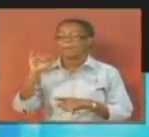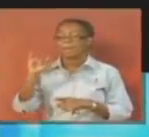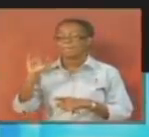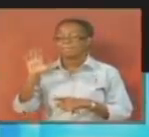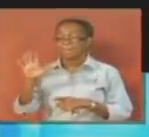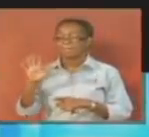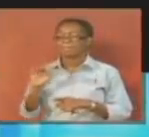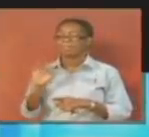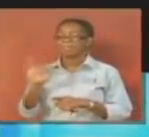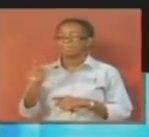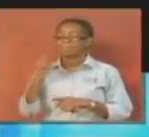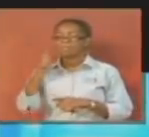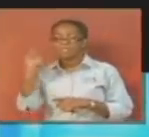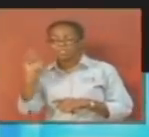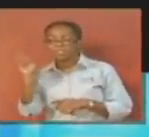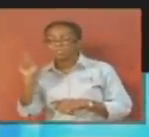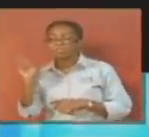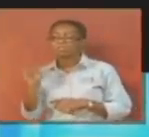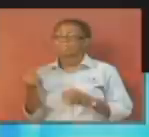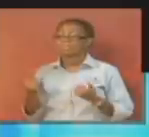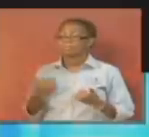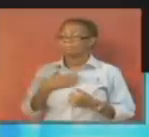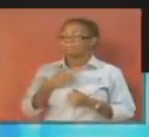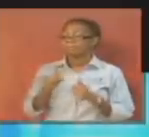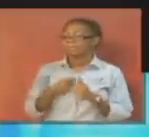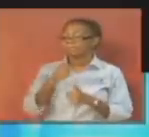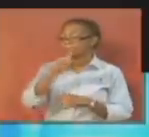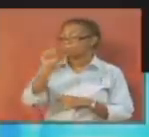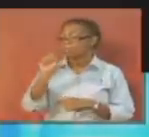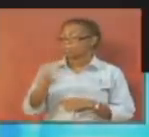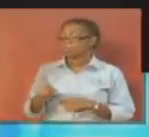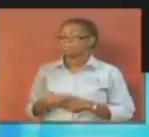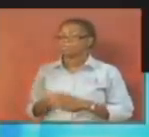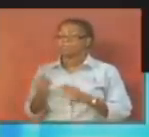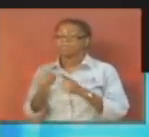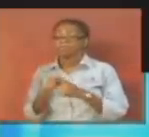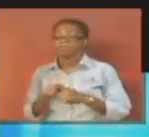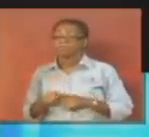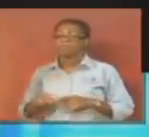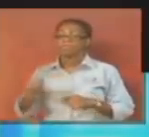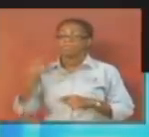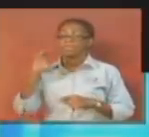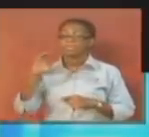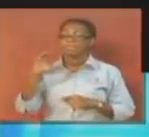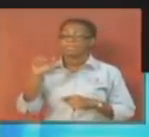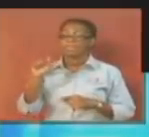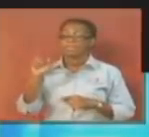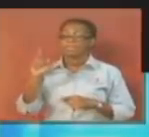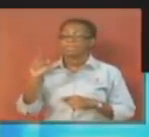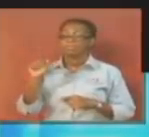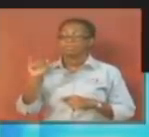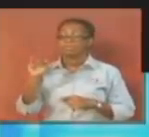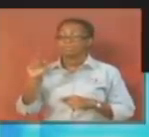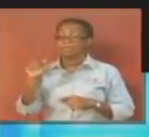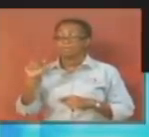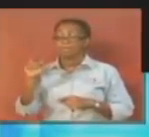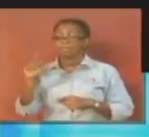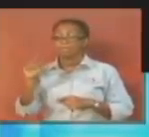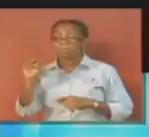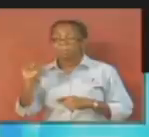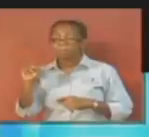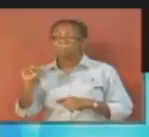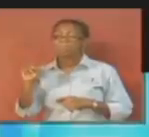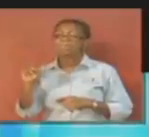for Professor Carrington. Do you know whether any of the samples that would have tested positive